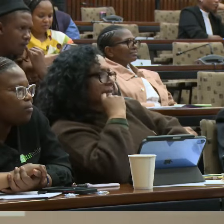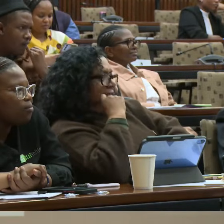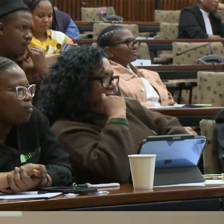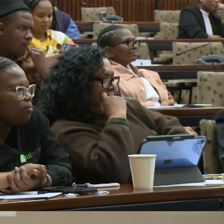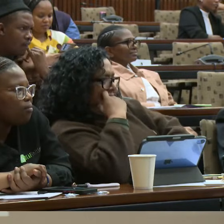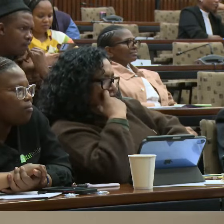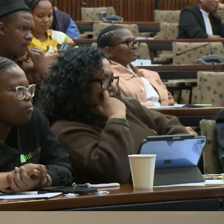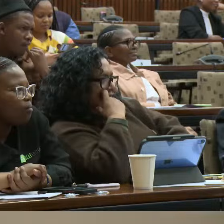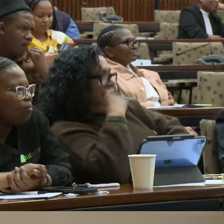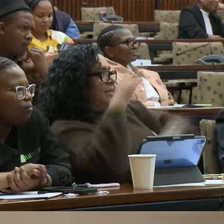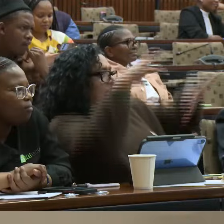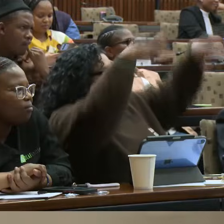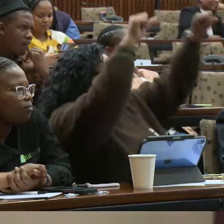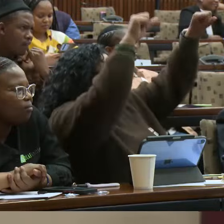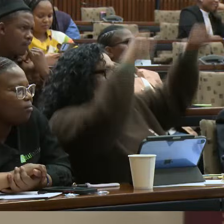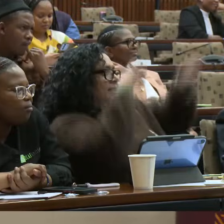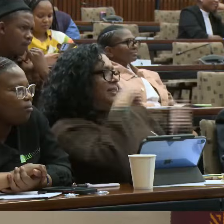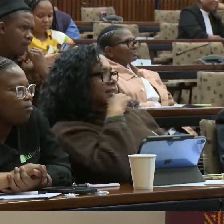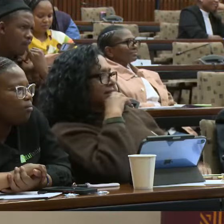Yes.